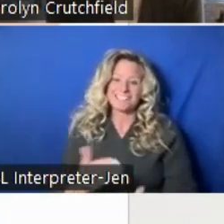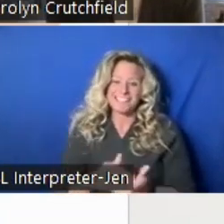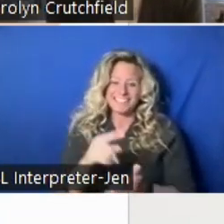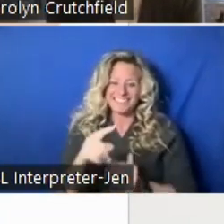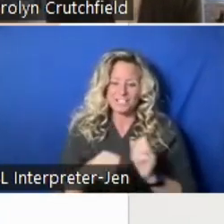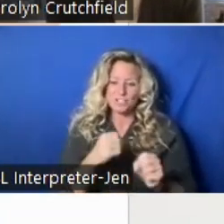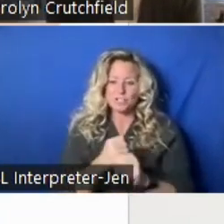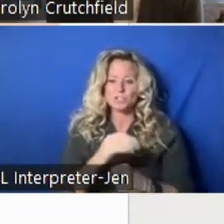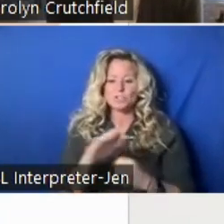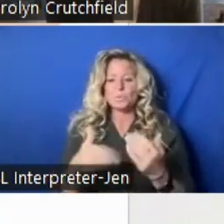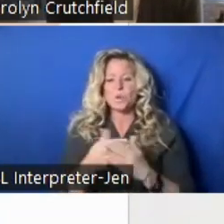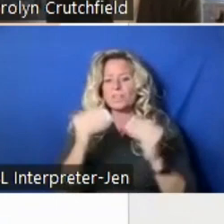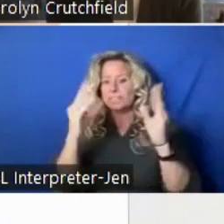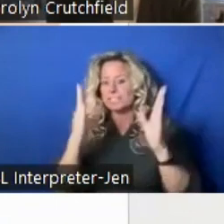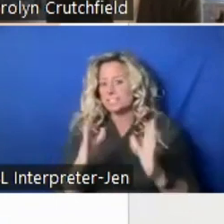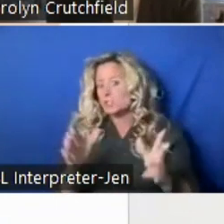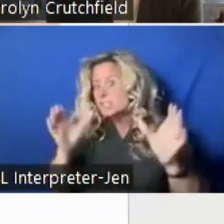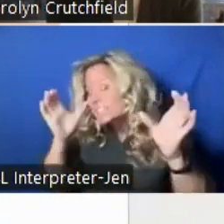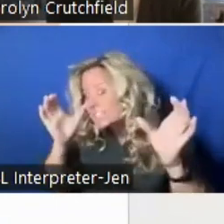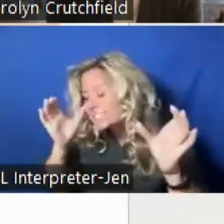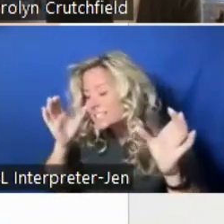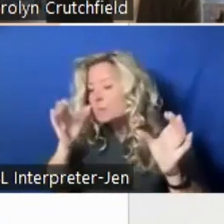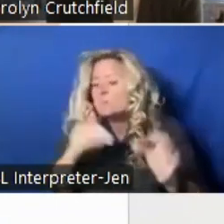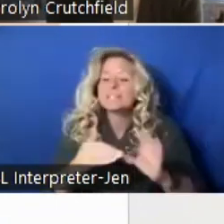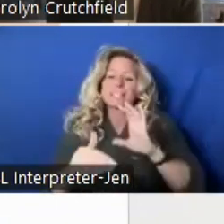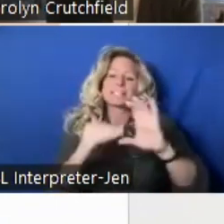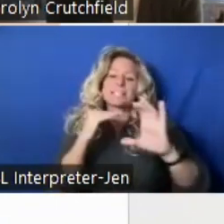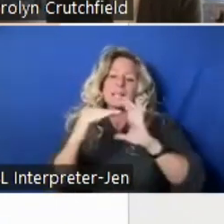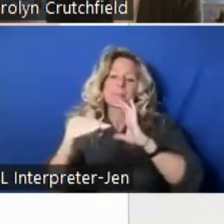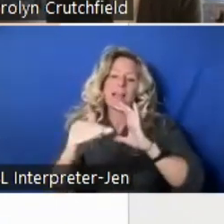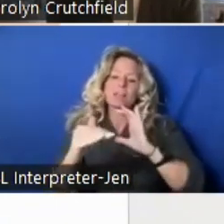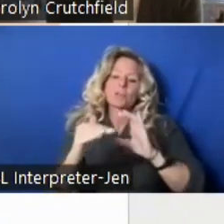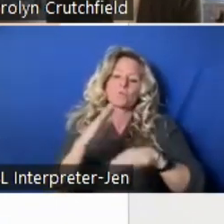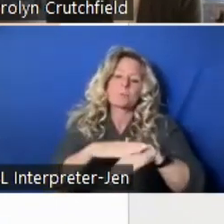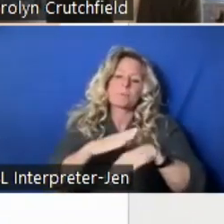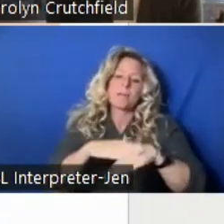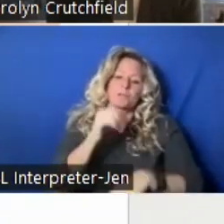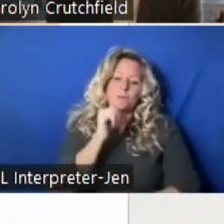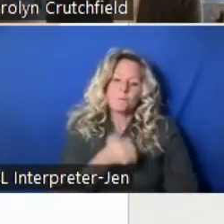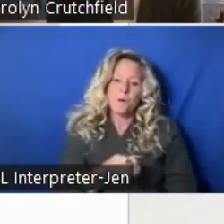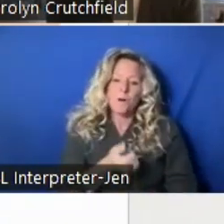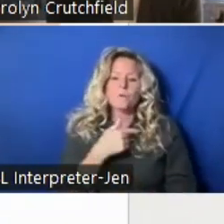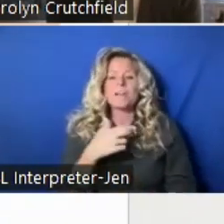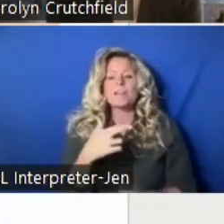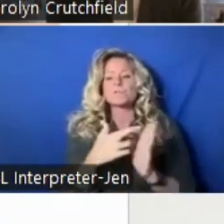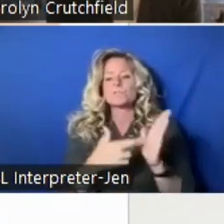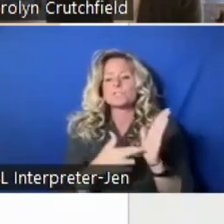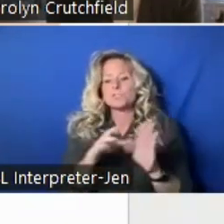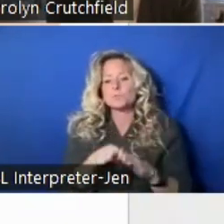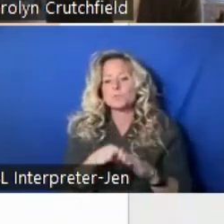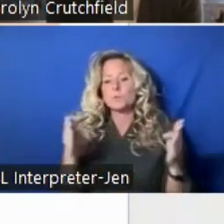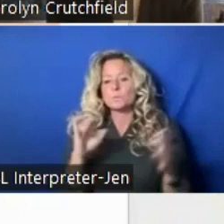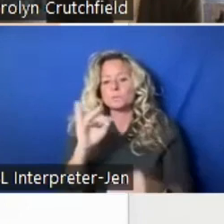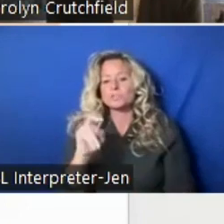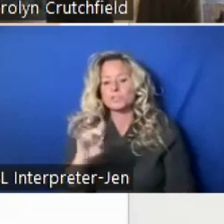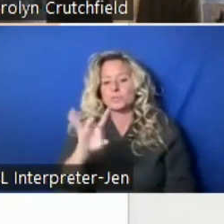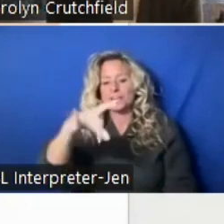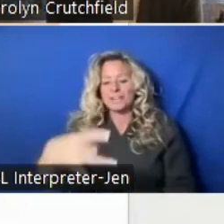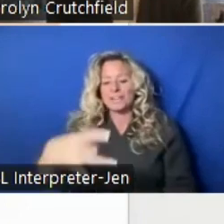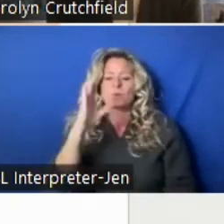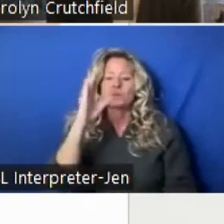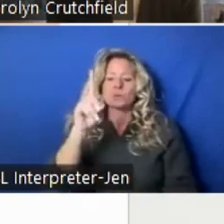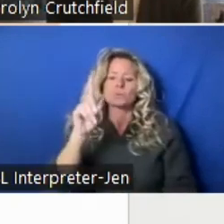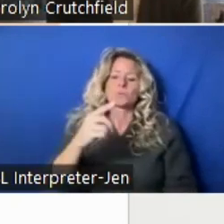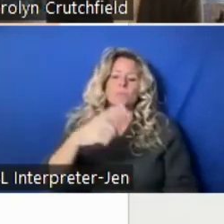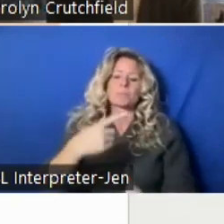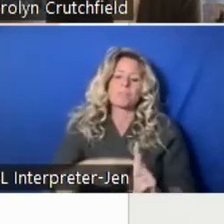all the teachers here, listen up, because we're going to do an email reminder tomorrow. And then the registration will open January 8th. We do it the month